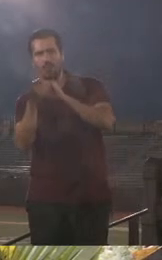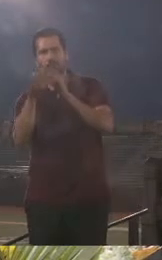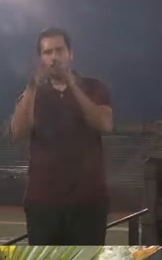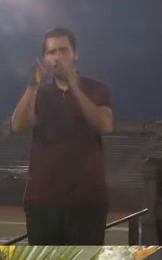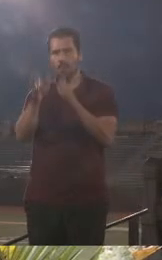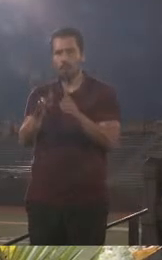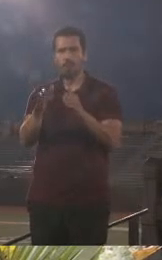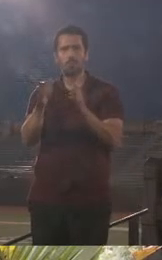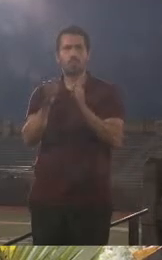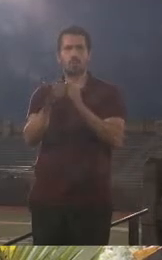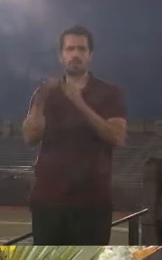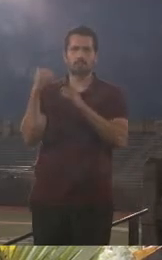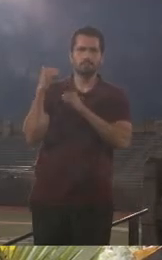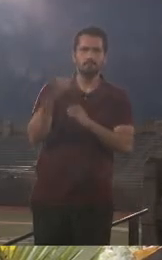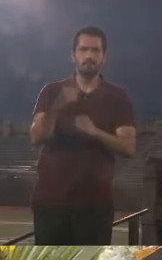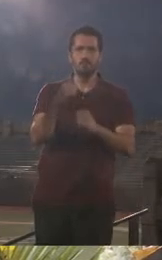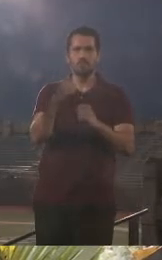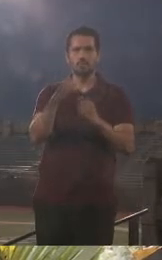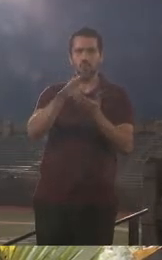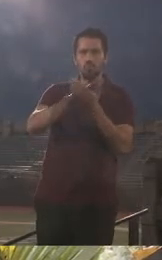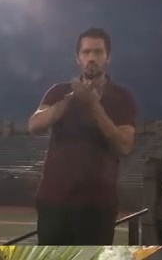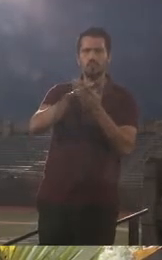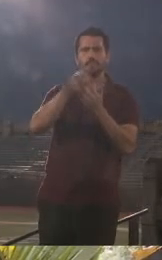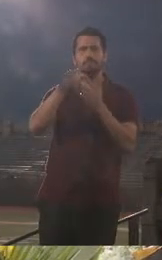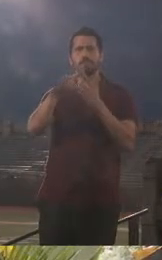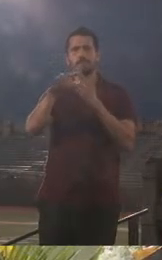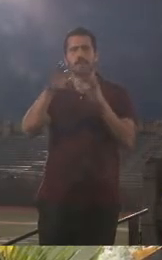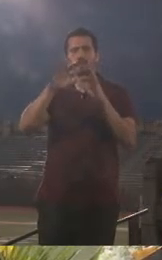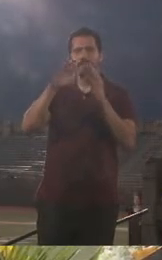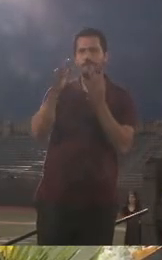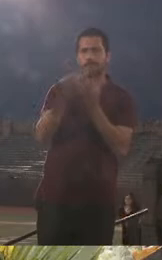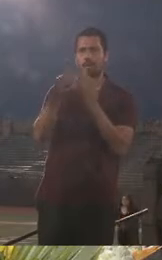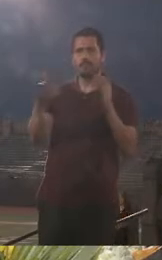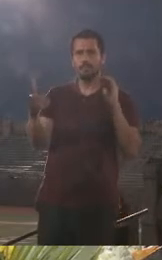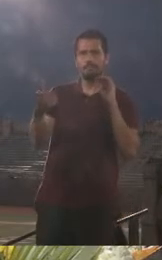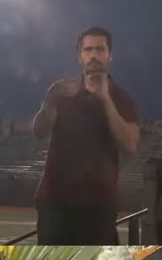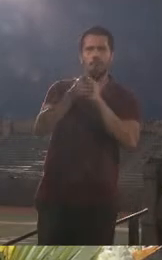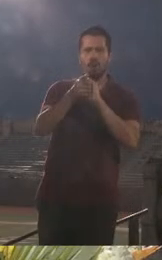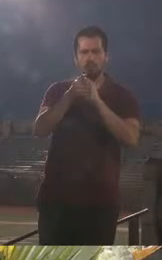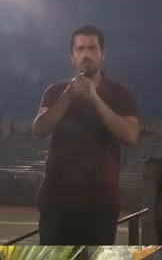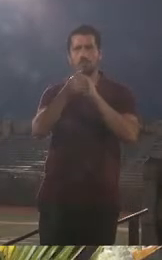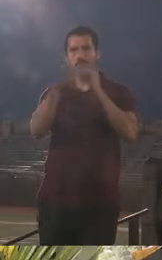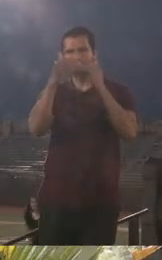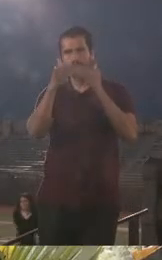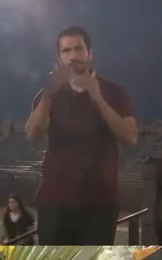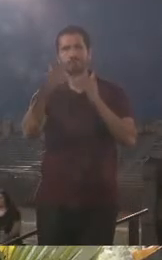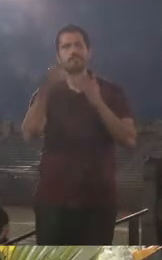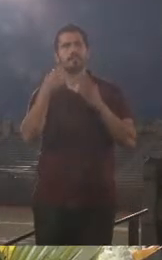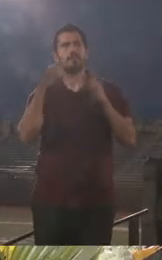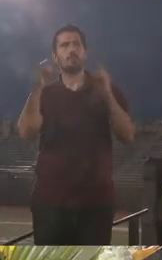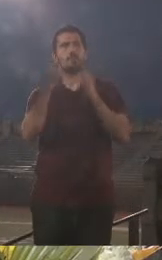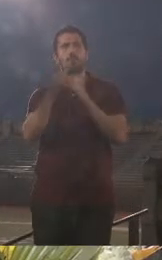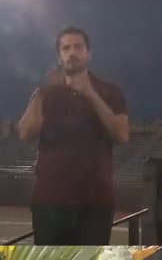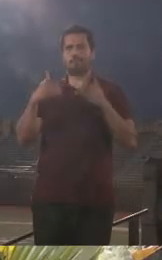with strong school, family, and industry partnerships can have in the life of a young